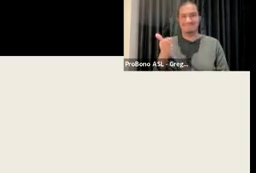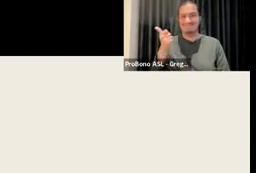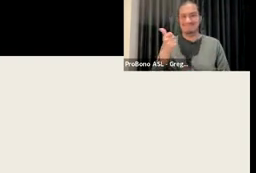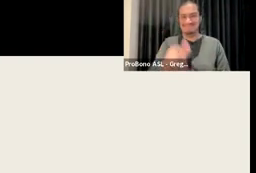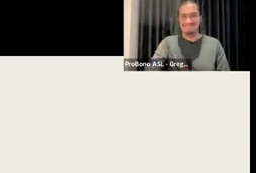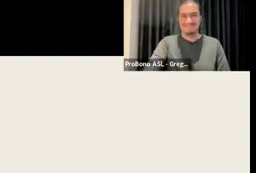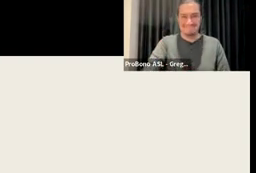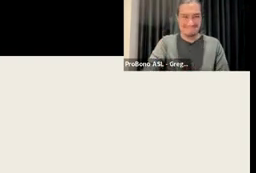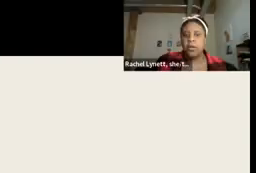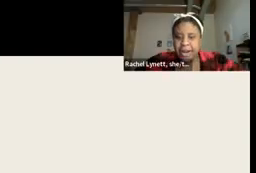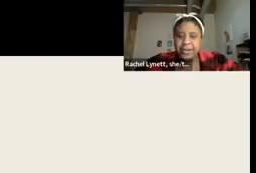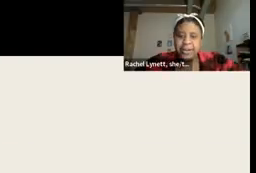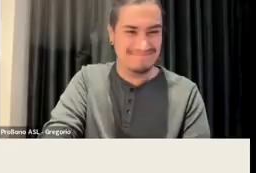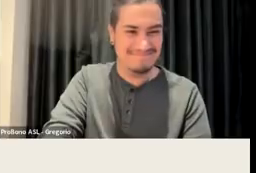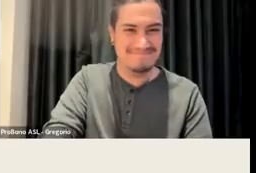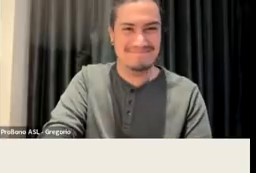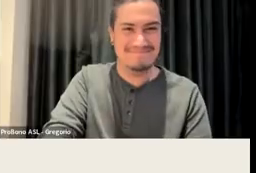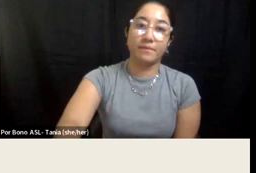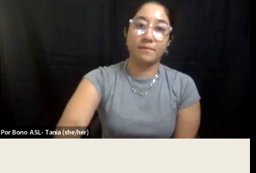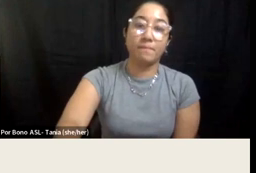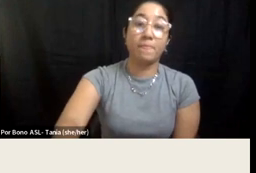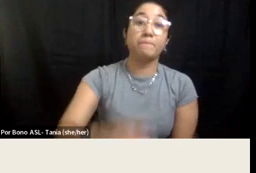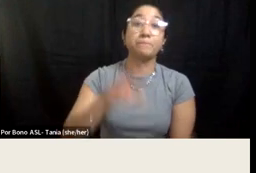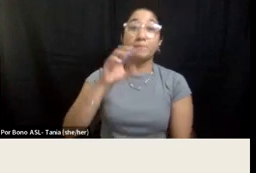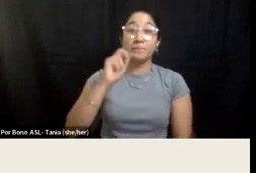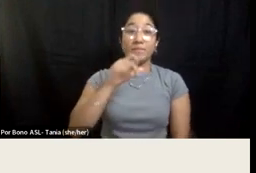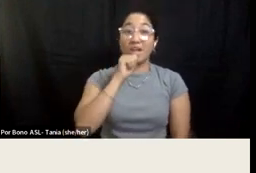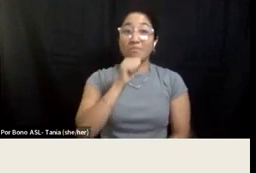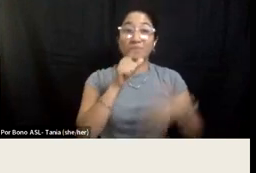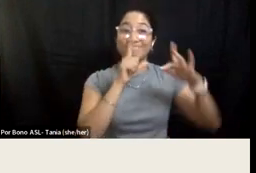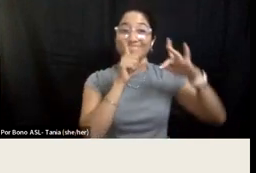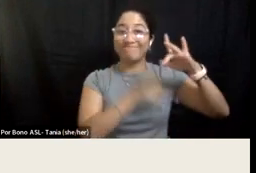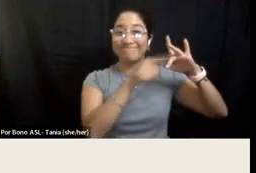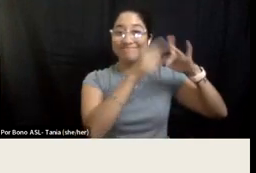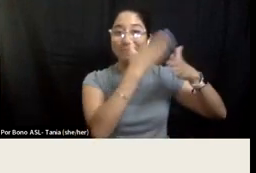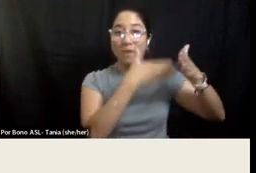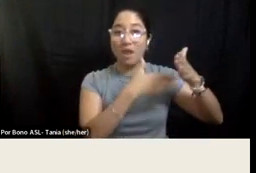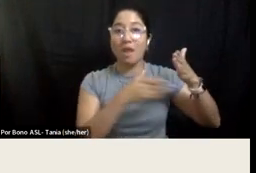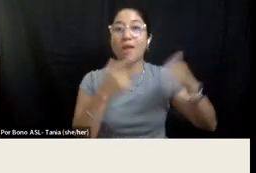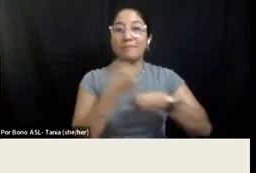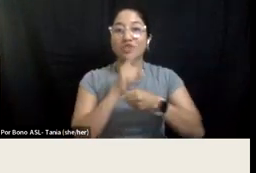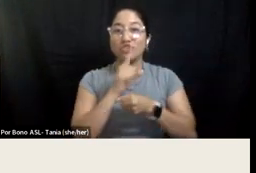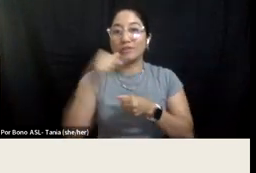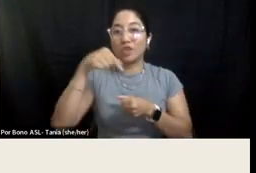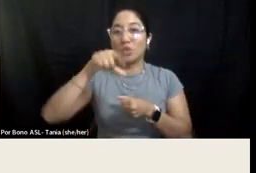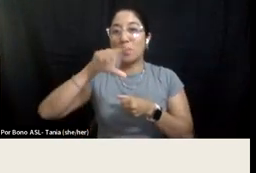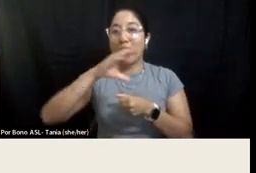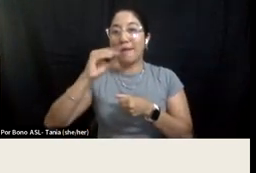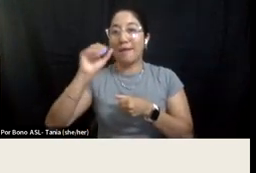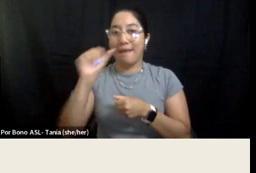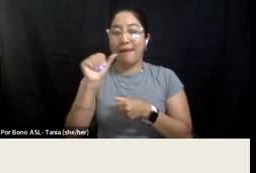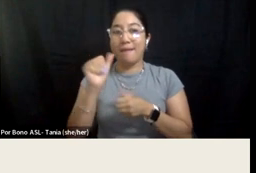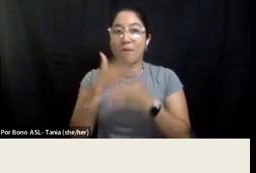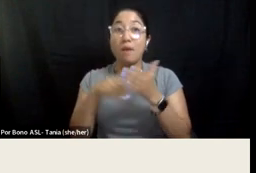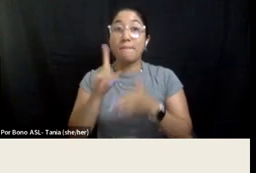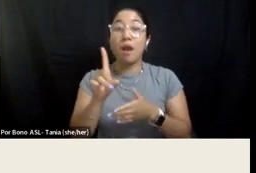Okay, we're not going to do this part because I want to make sure that we have time for the Q&A, but I do want you to know about it. So now you have your characters.